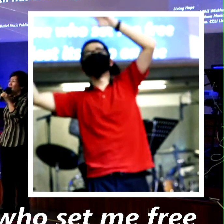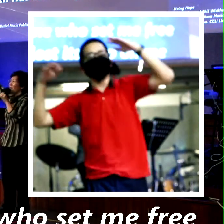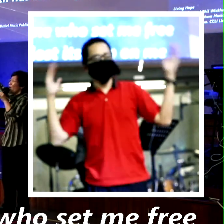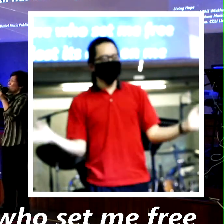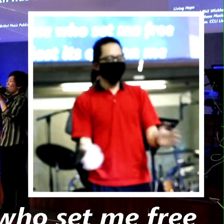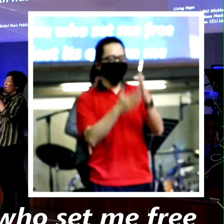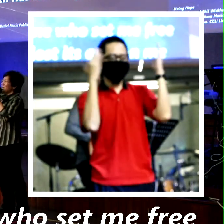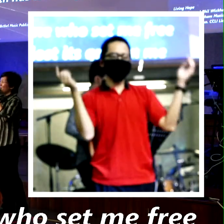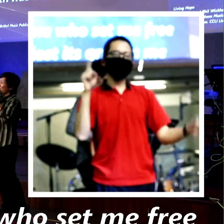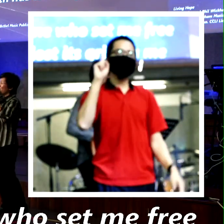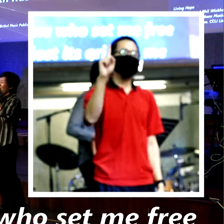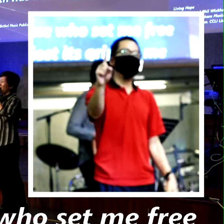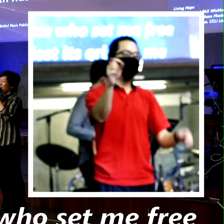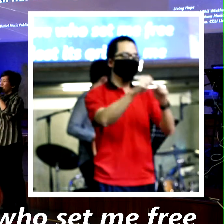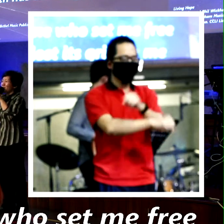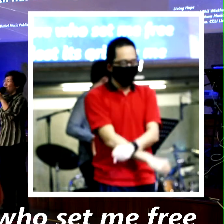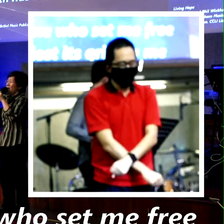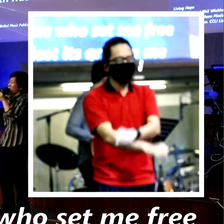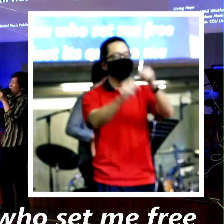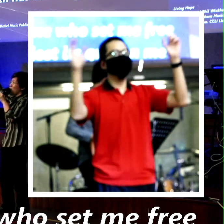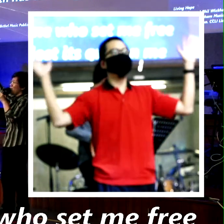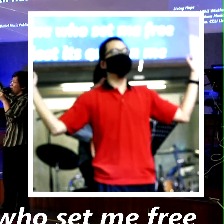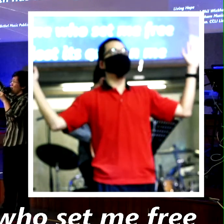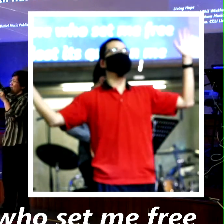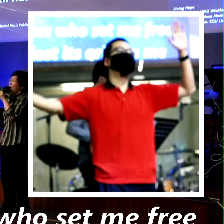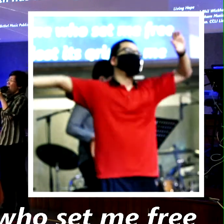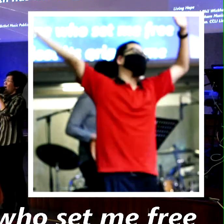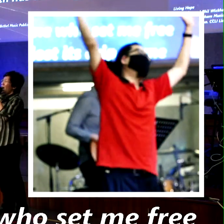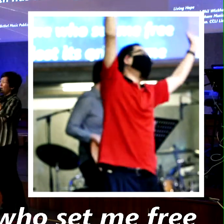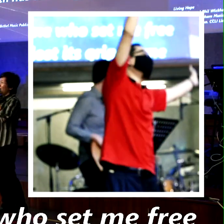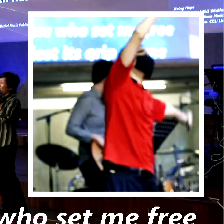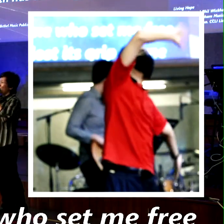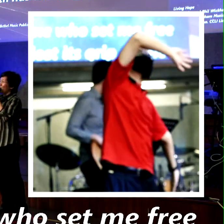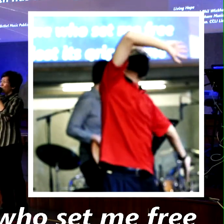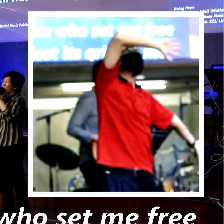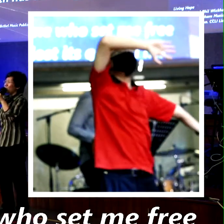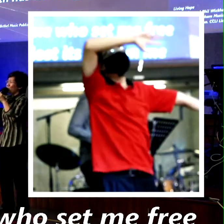Hallelujah. Praise the one who set me free.